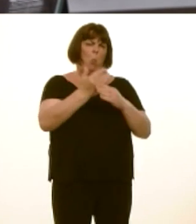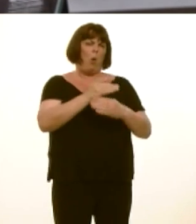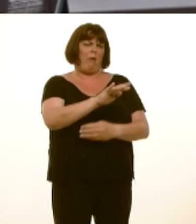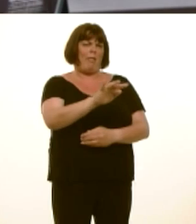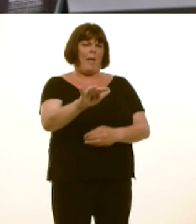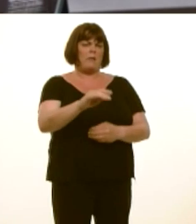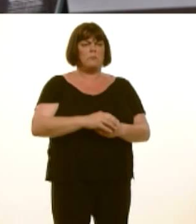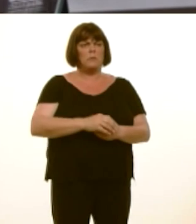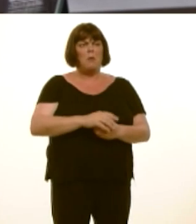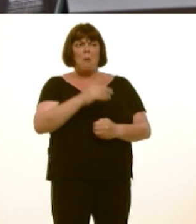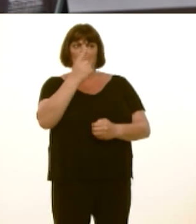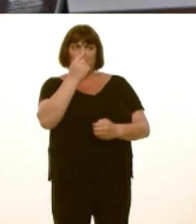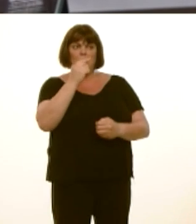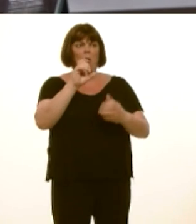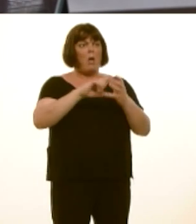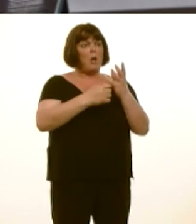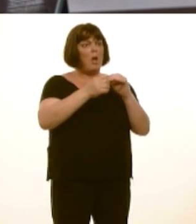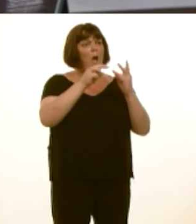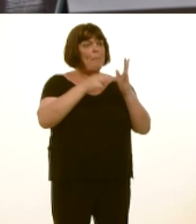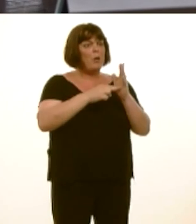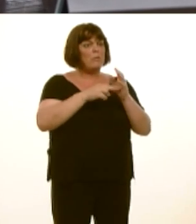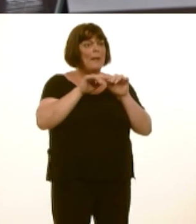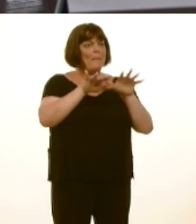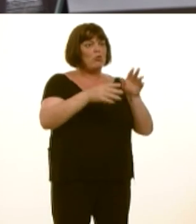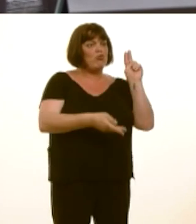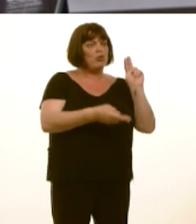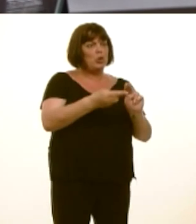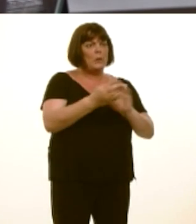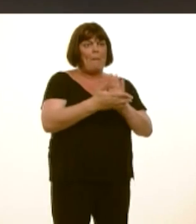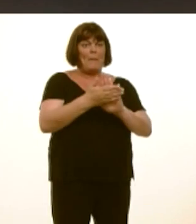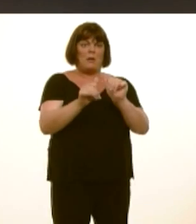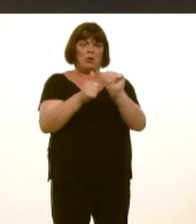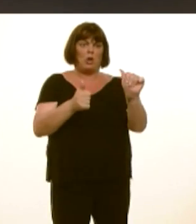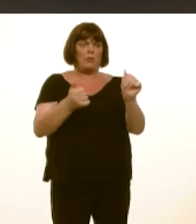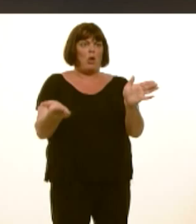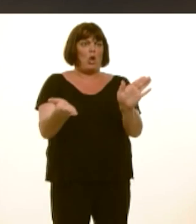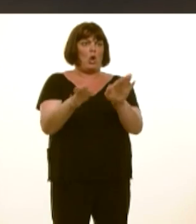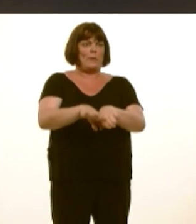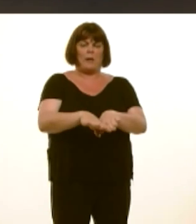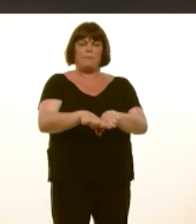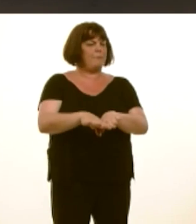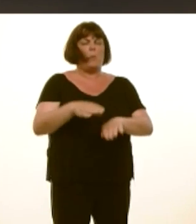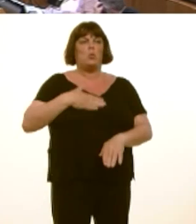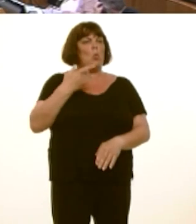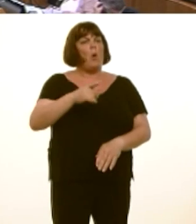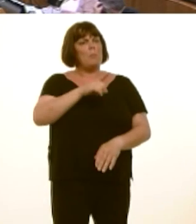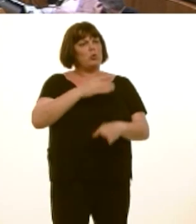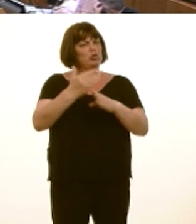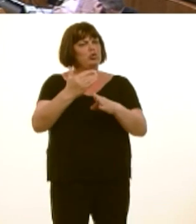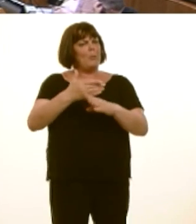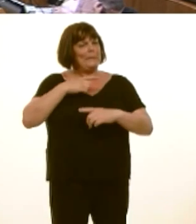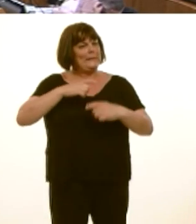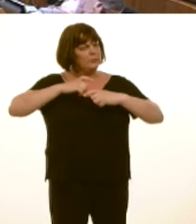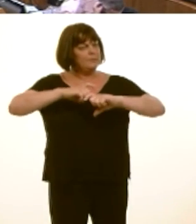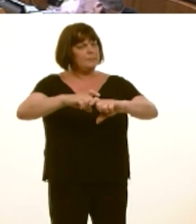One way of cutting our carbon emissions at a stroke would be to close those facilities down. We don't want to do that. We want to make sure that people have those jobs, and it means the trade-offs